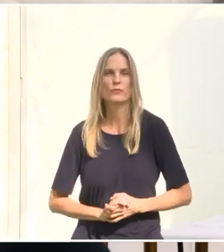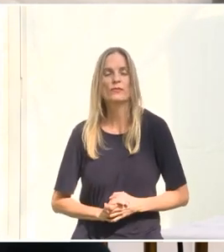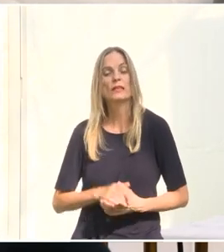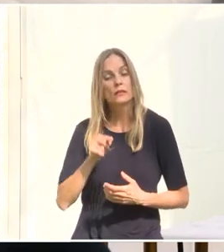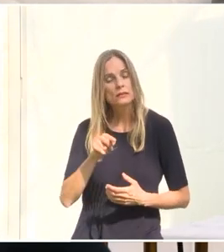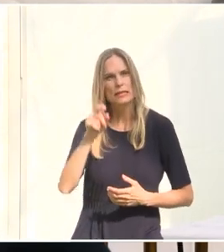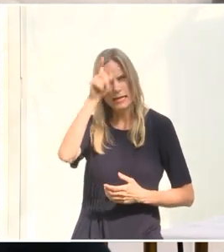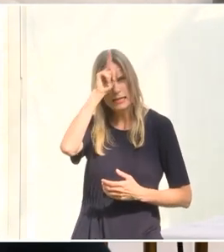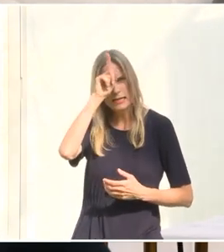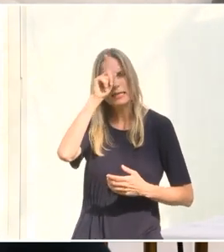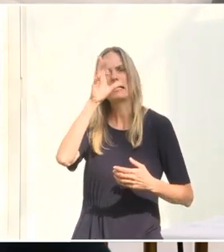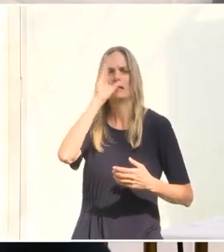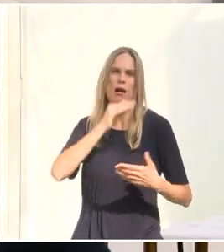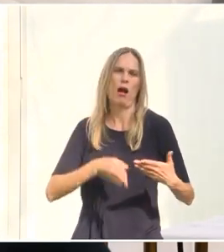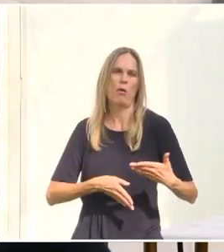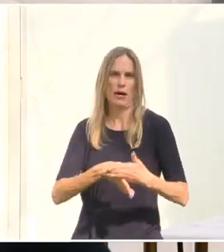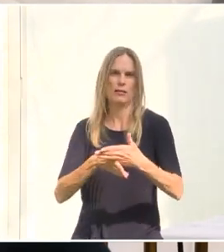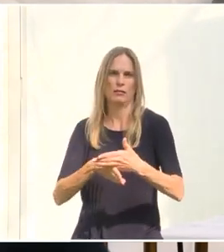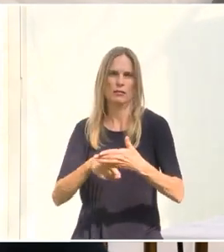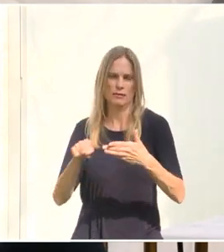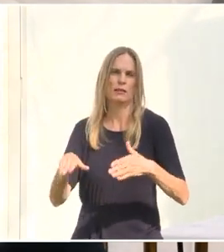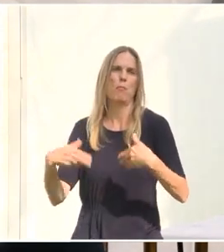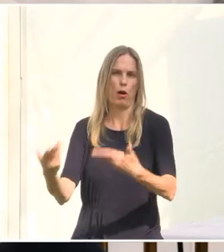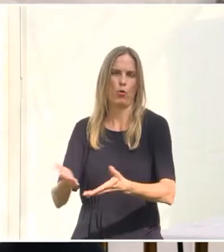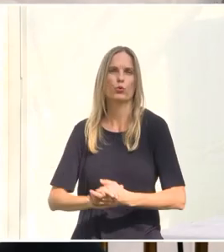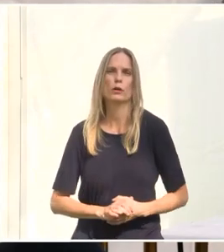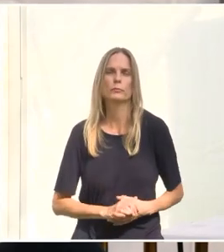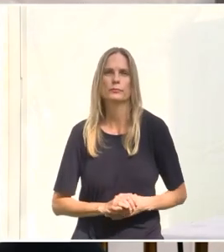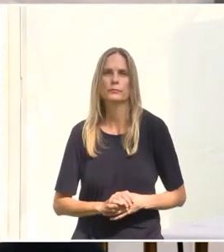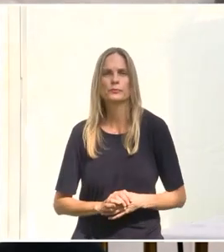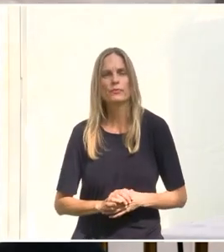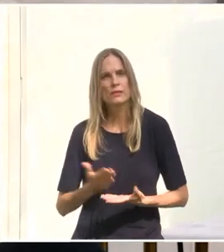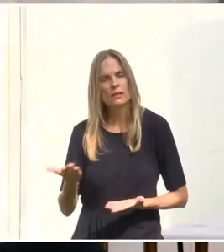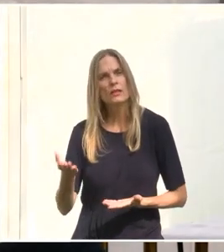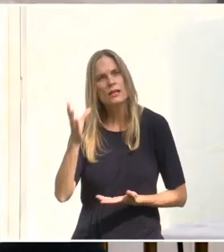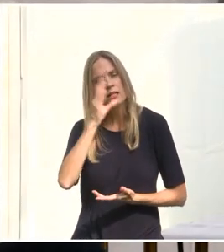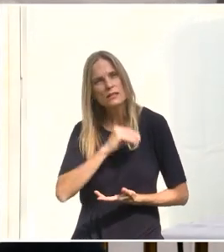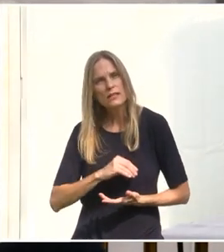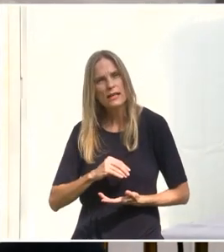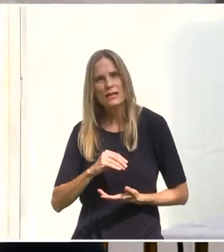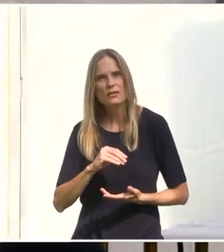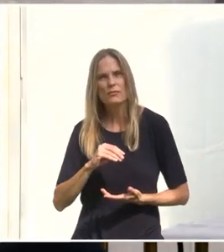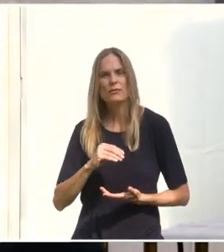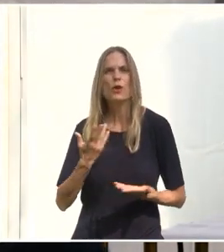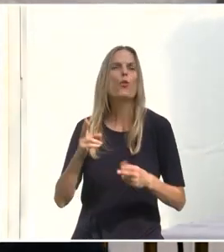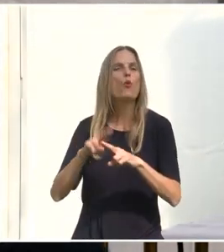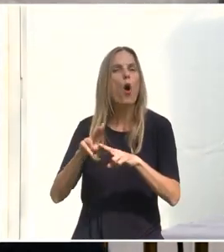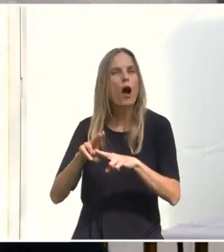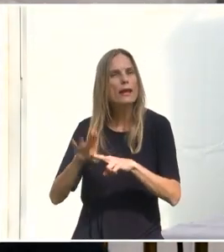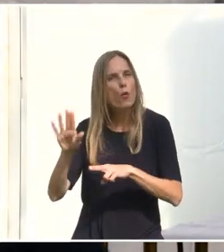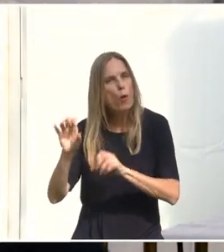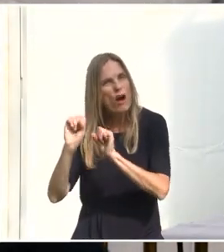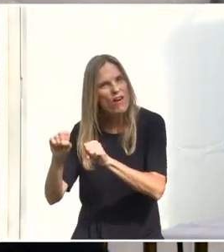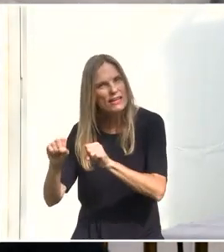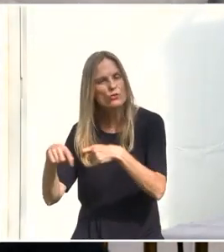help them to provide that. It can be, you know, delegated to local authorities or regions or something